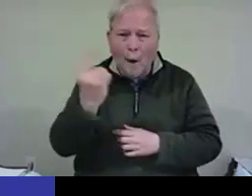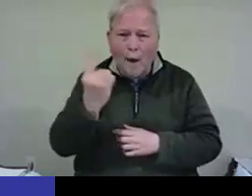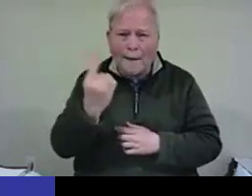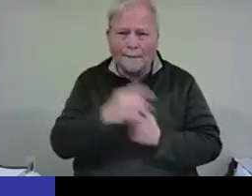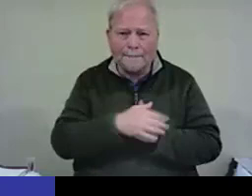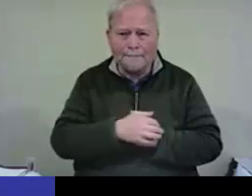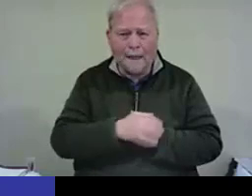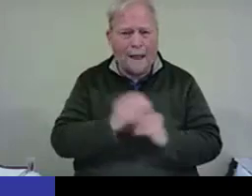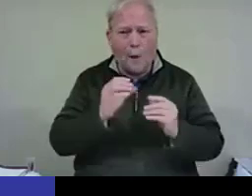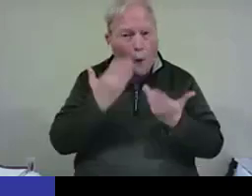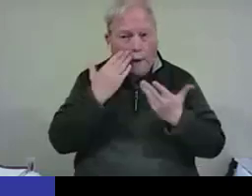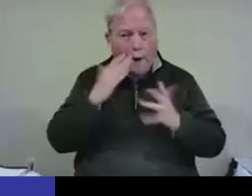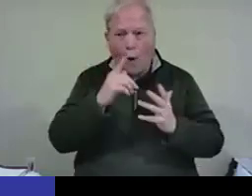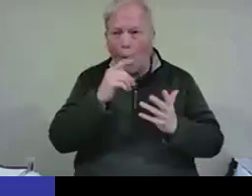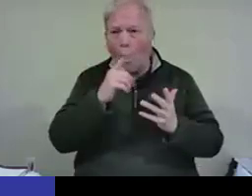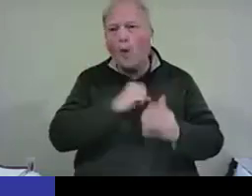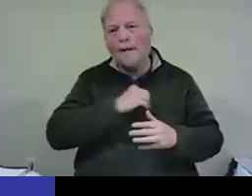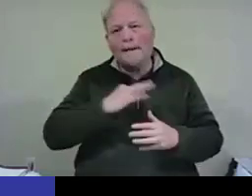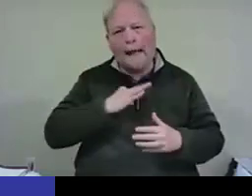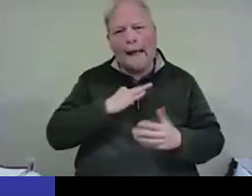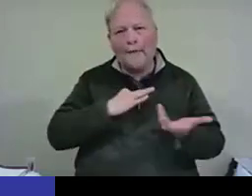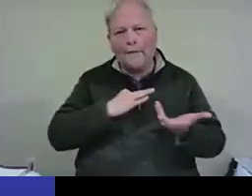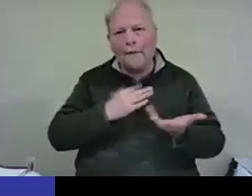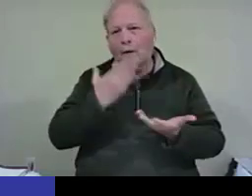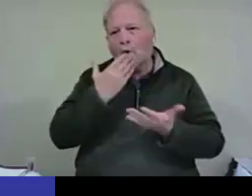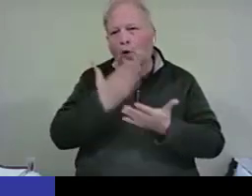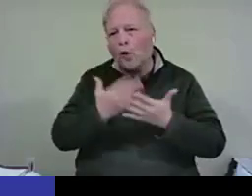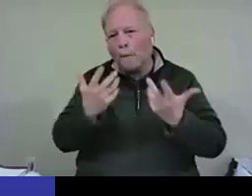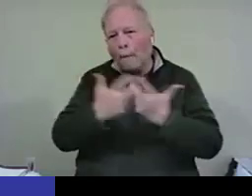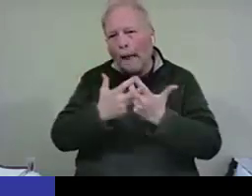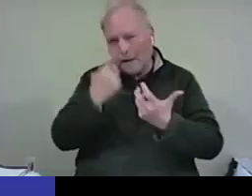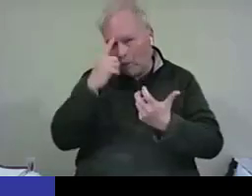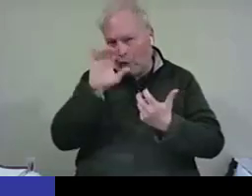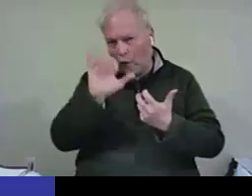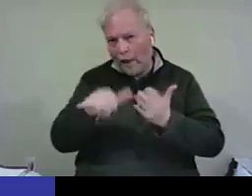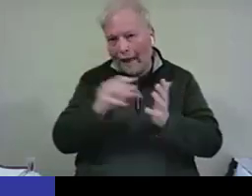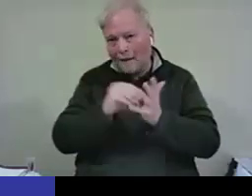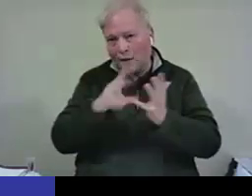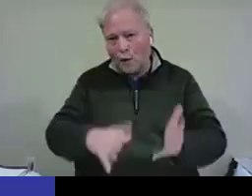identified? The problem here is